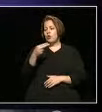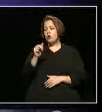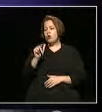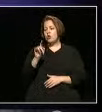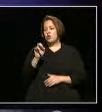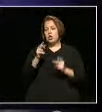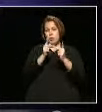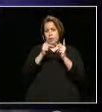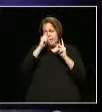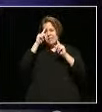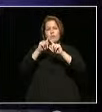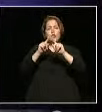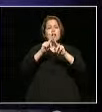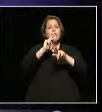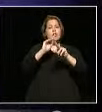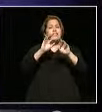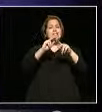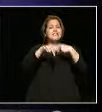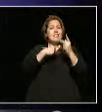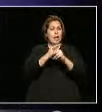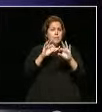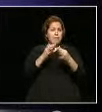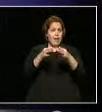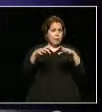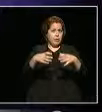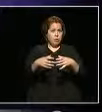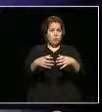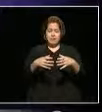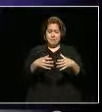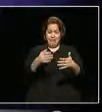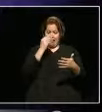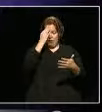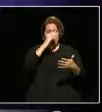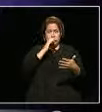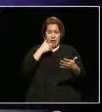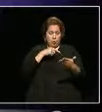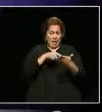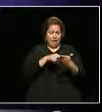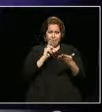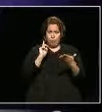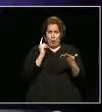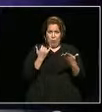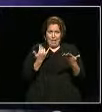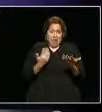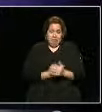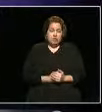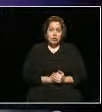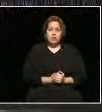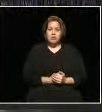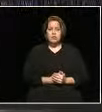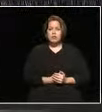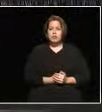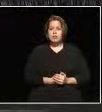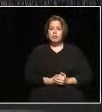different kinds of family units. I don't have that in front of me where those are located, unfortunately.